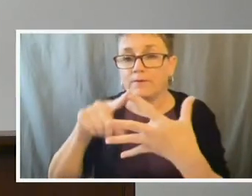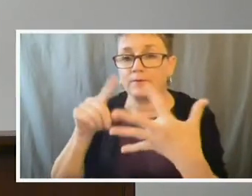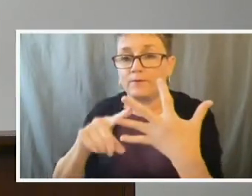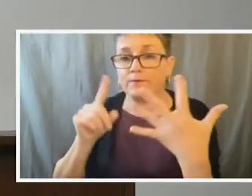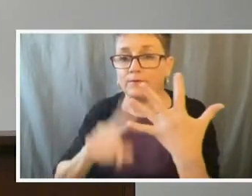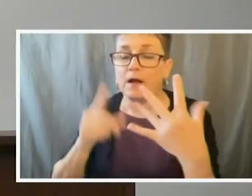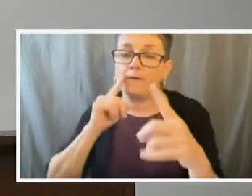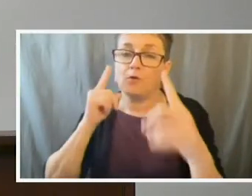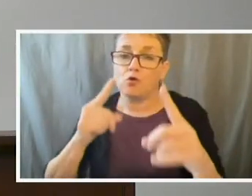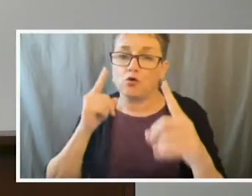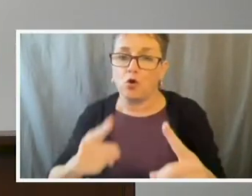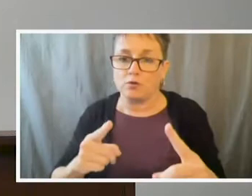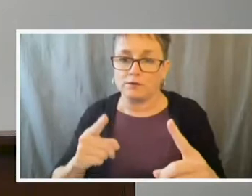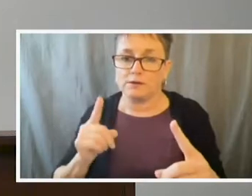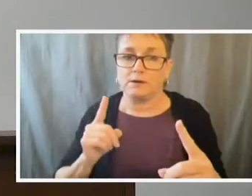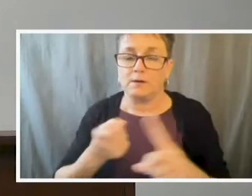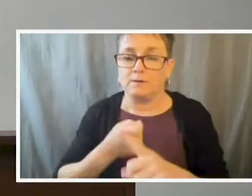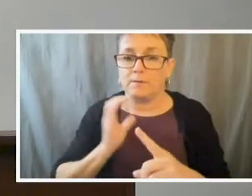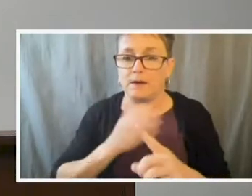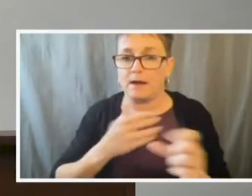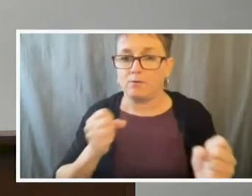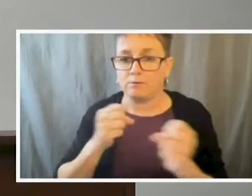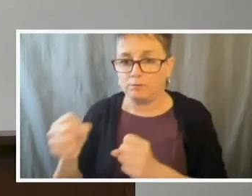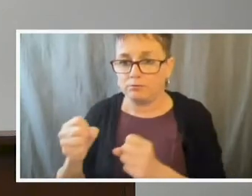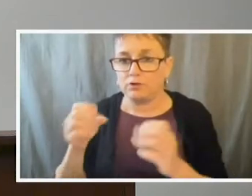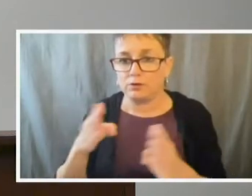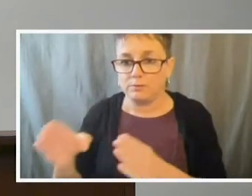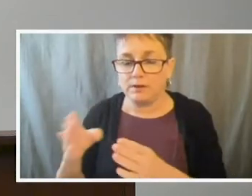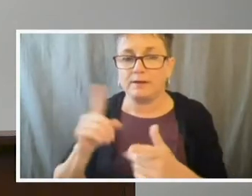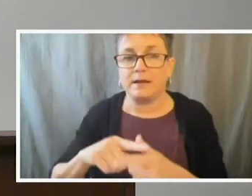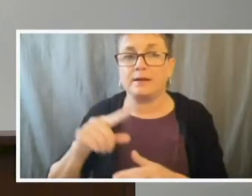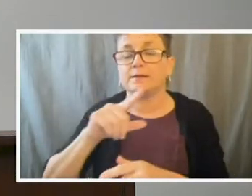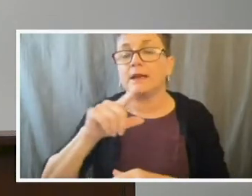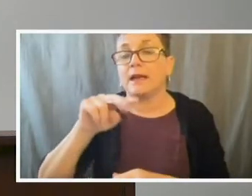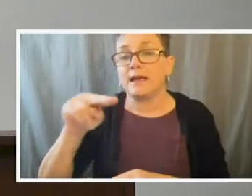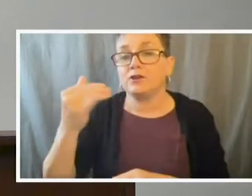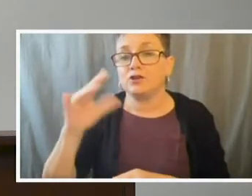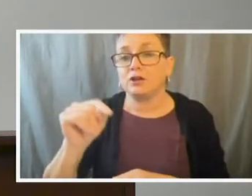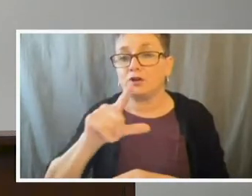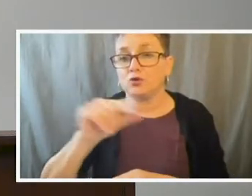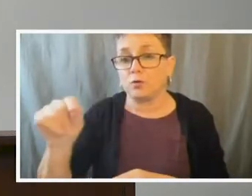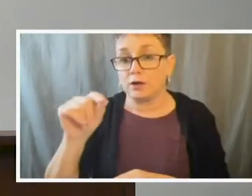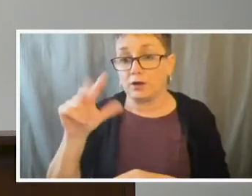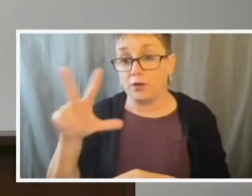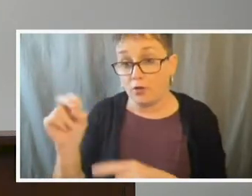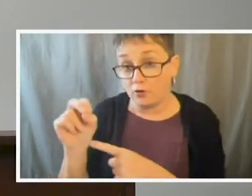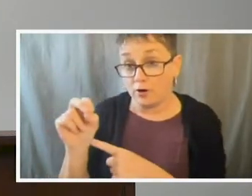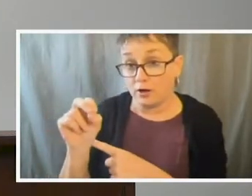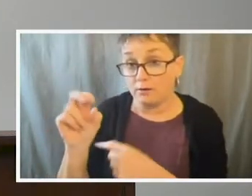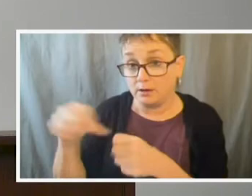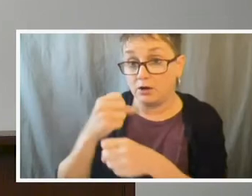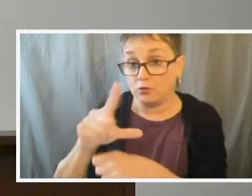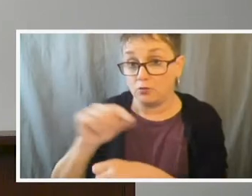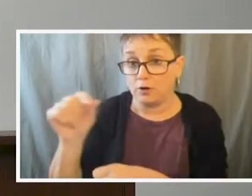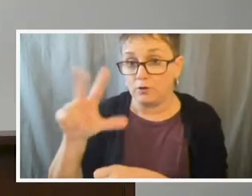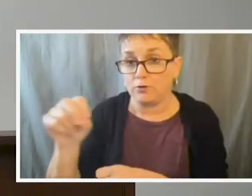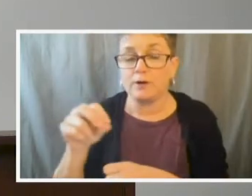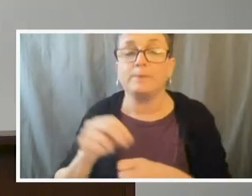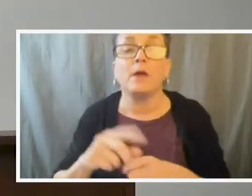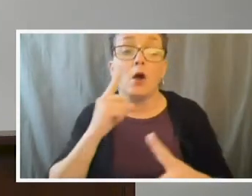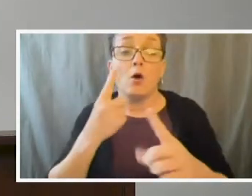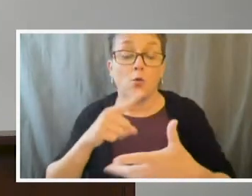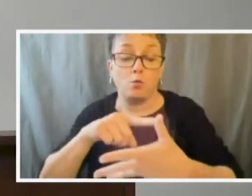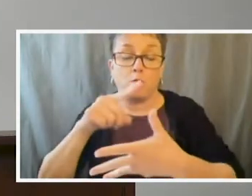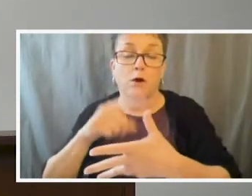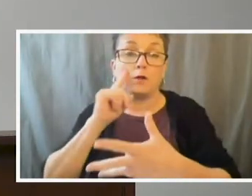plan. The plan, by the way, is NJT 2030, for those of you who are not familiar with it. And it's one of those goals is, five key goals, is to